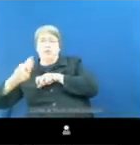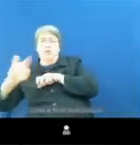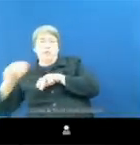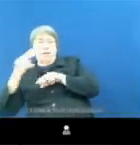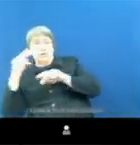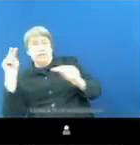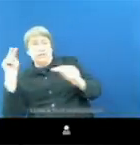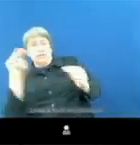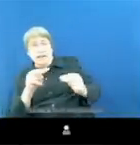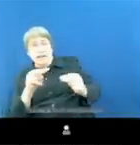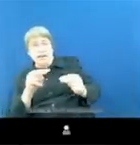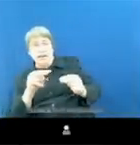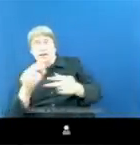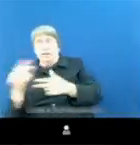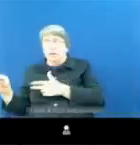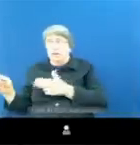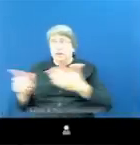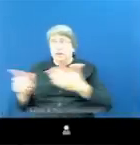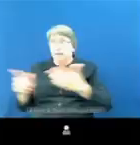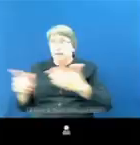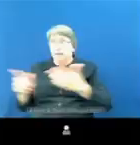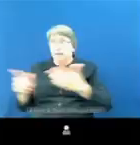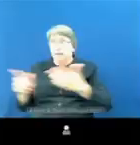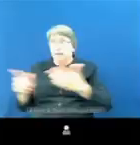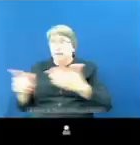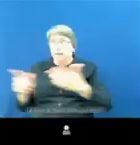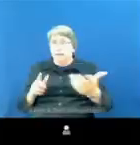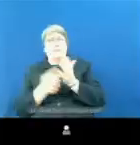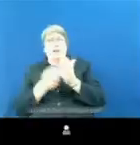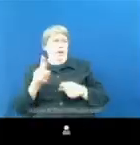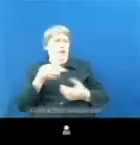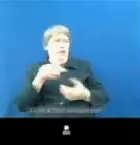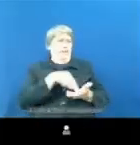So placement sometimes becomes an issue.